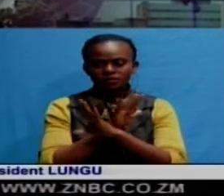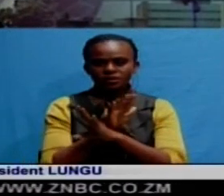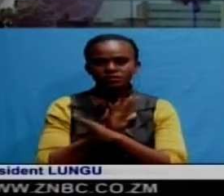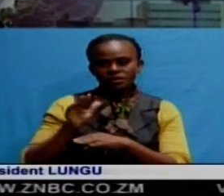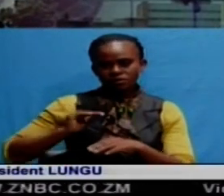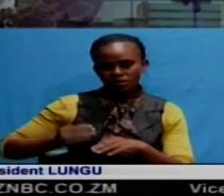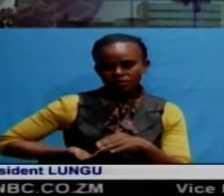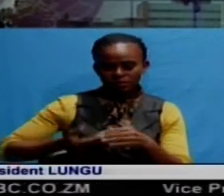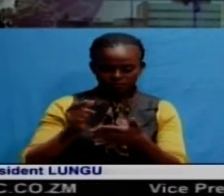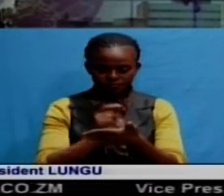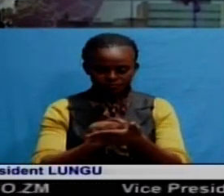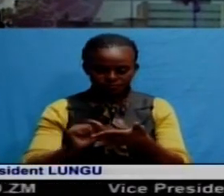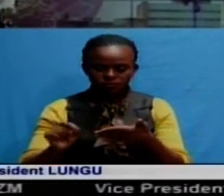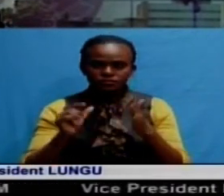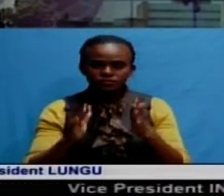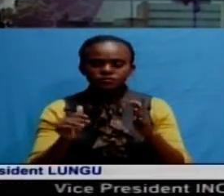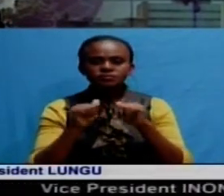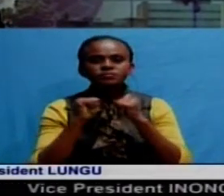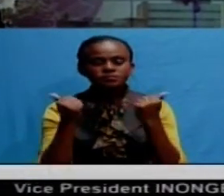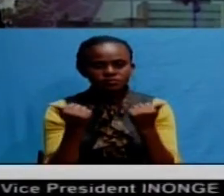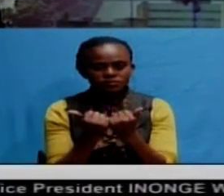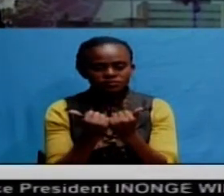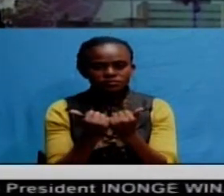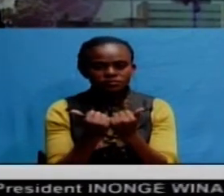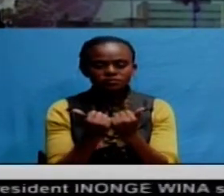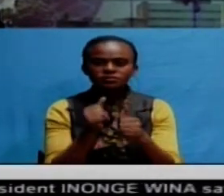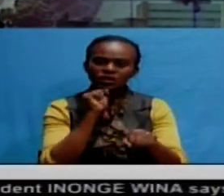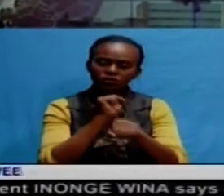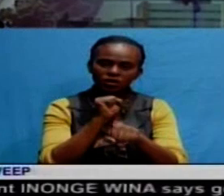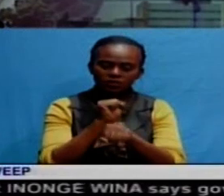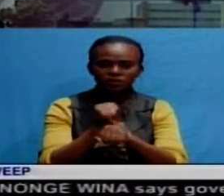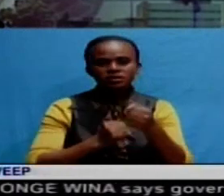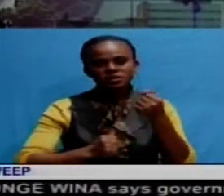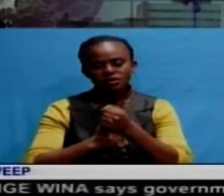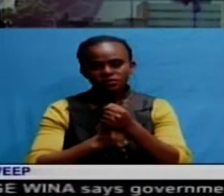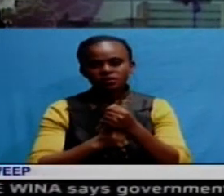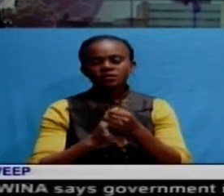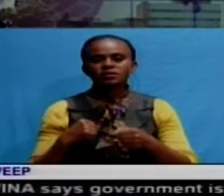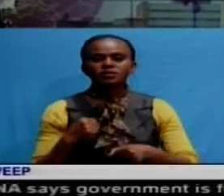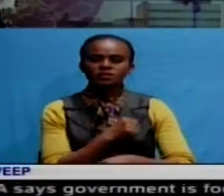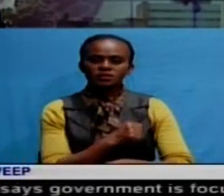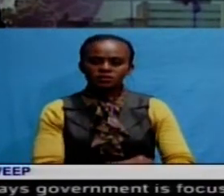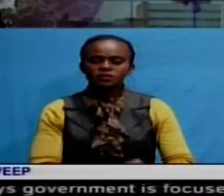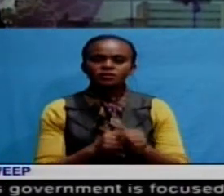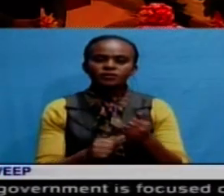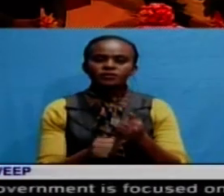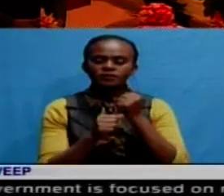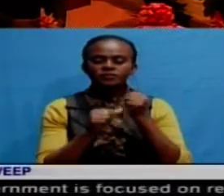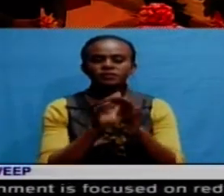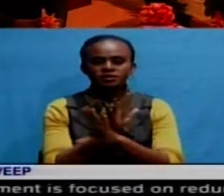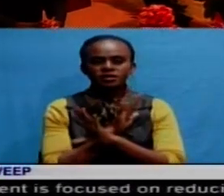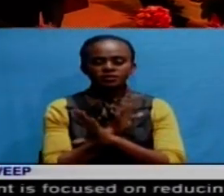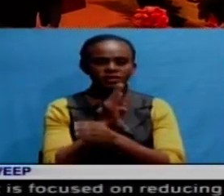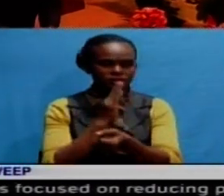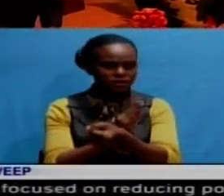Writers Association anthology of fiction works supported by the Chinese Embassy in Zambia. Mr.